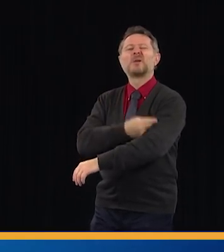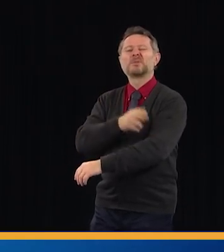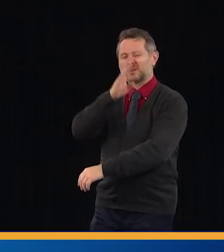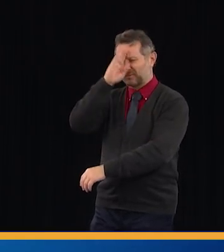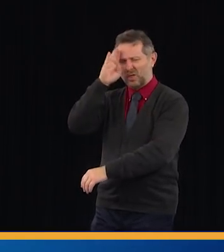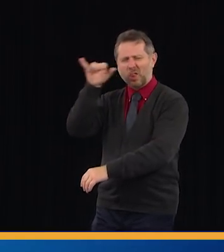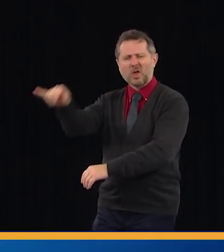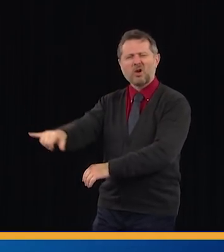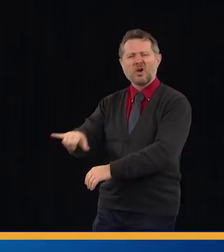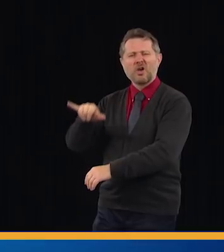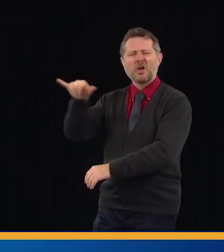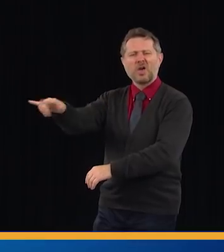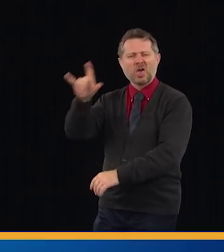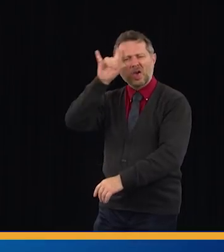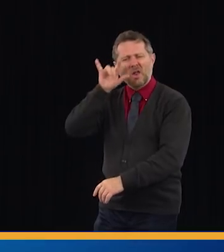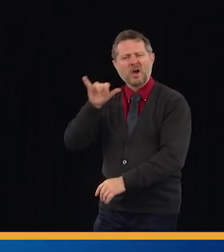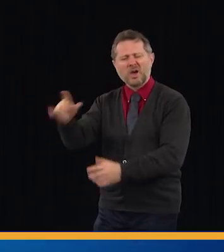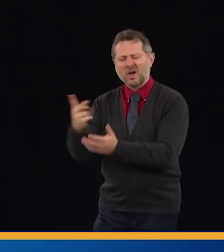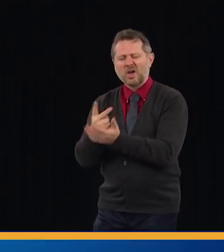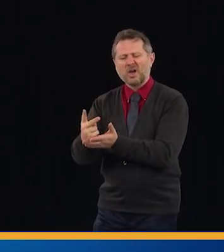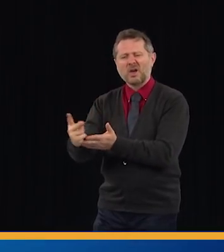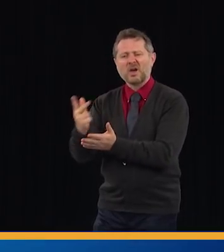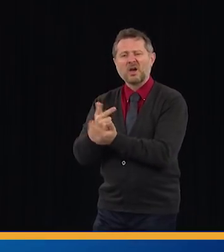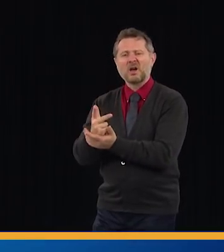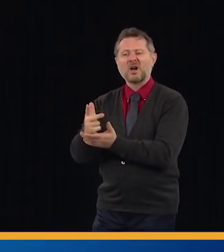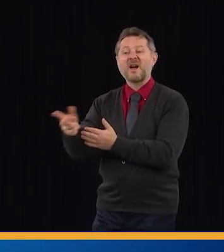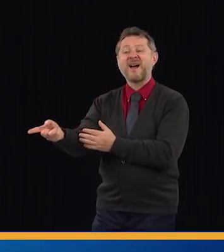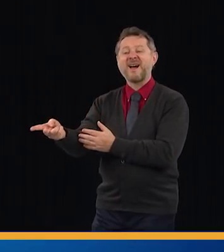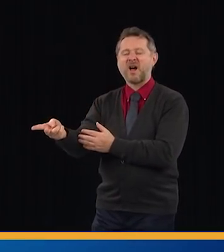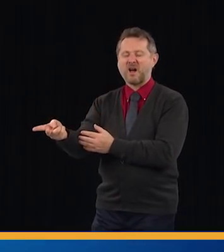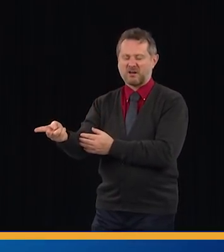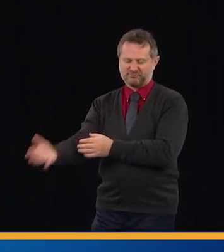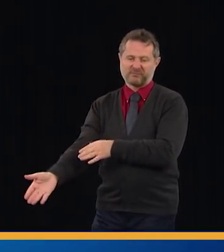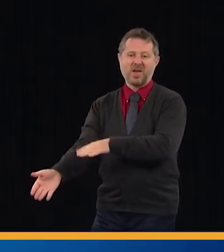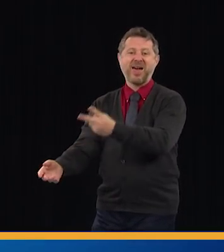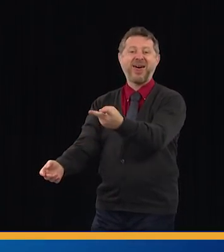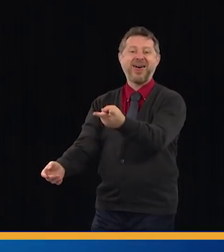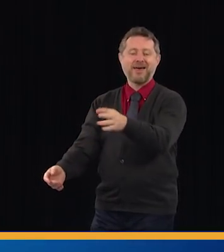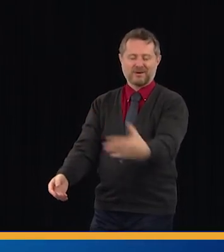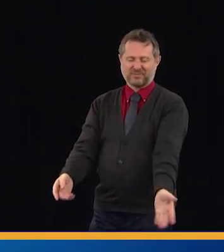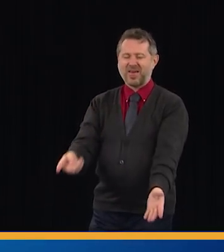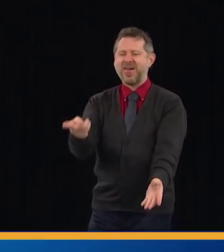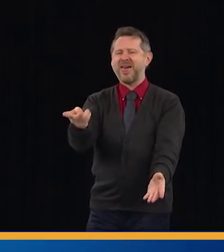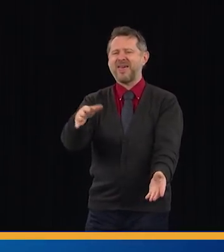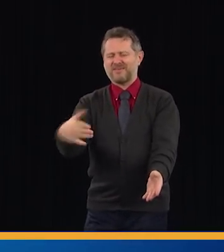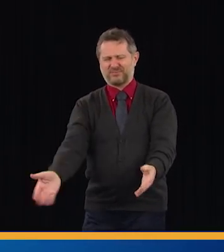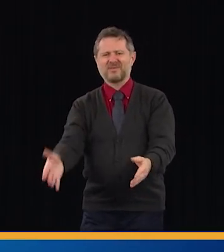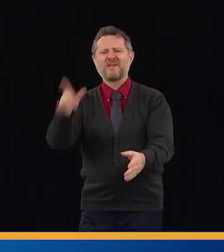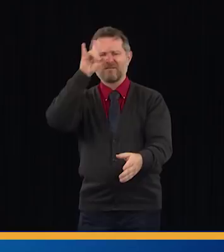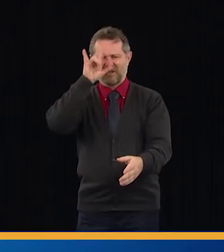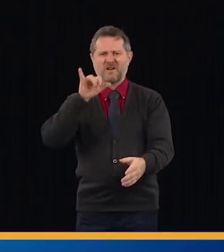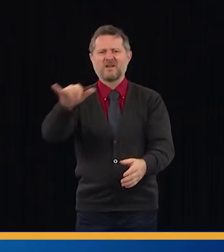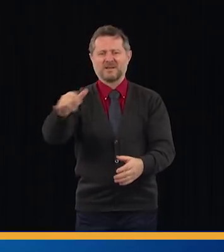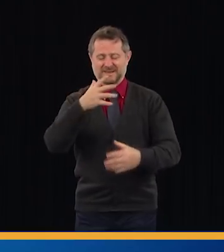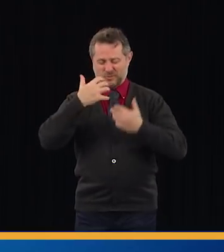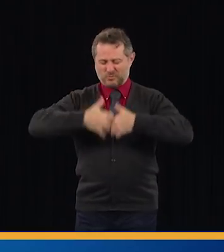pass away. The longer you are on a ventilator, the less likely you will come off the